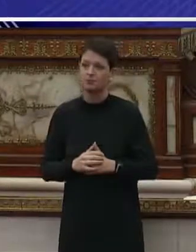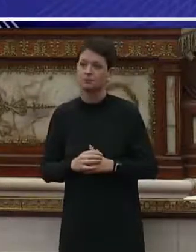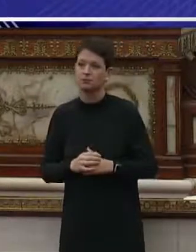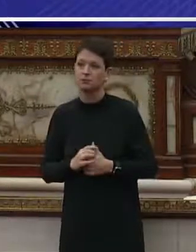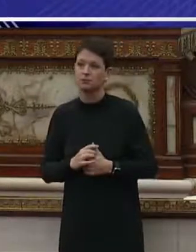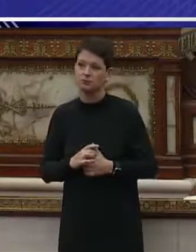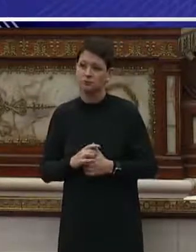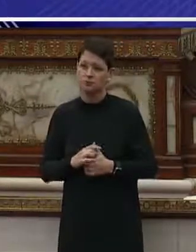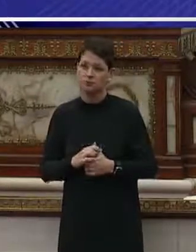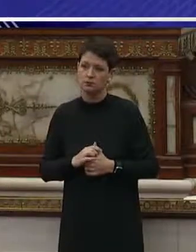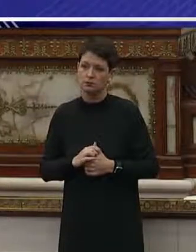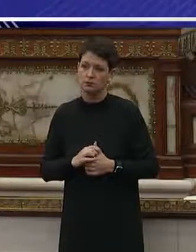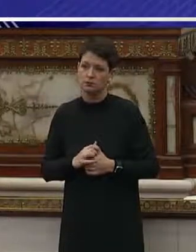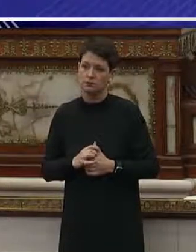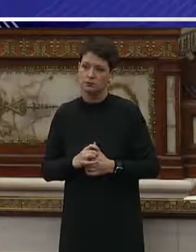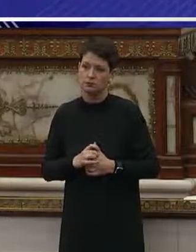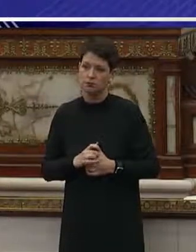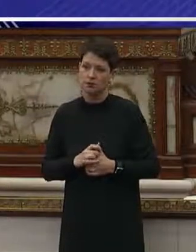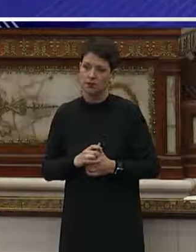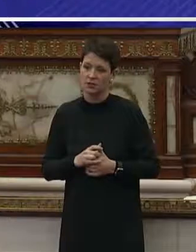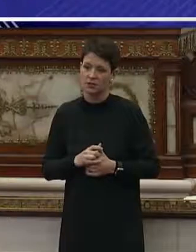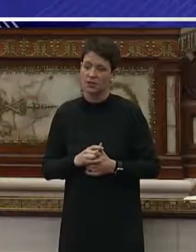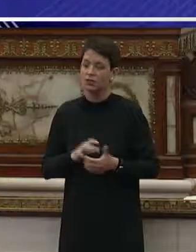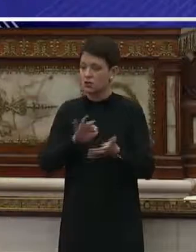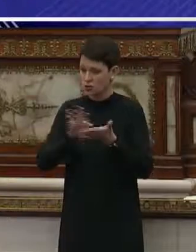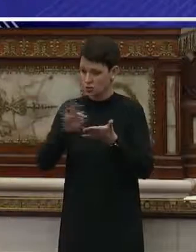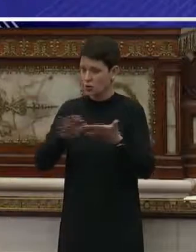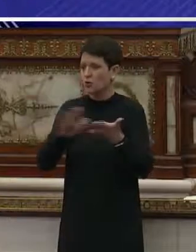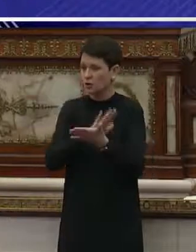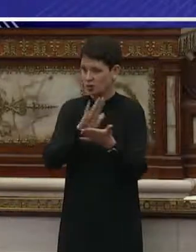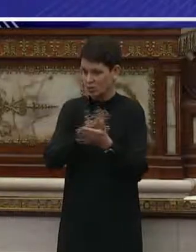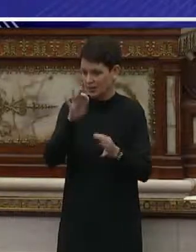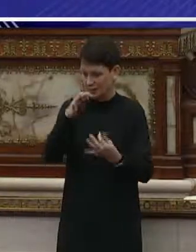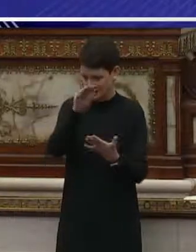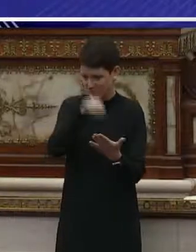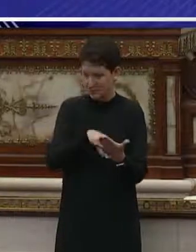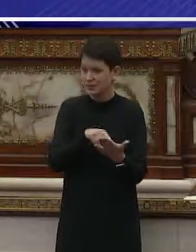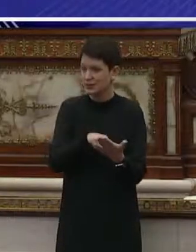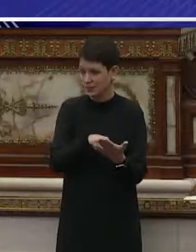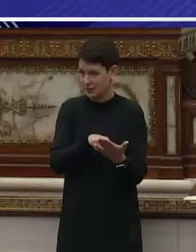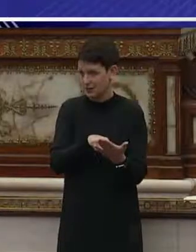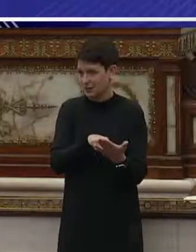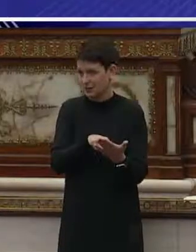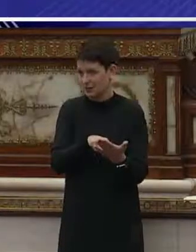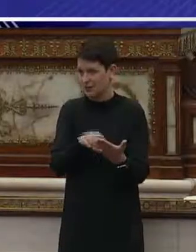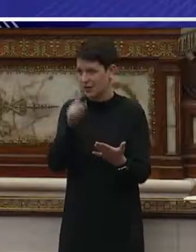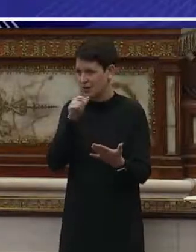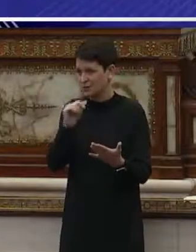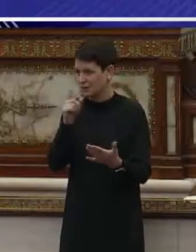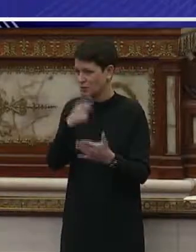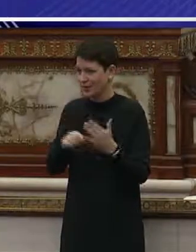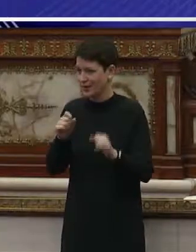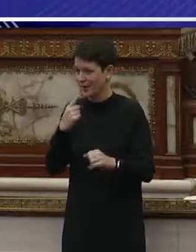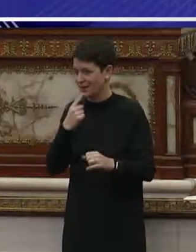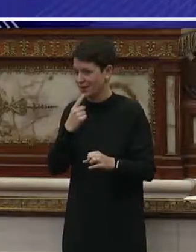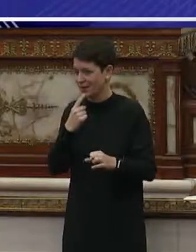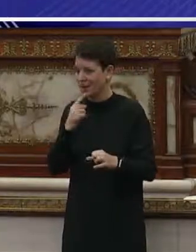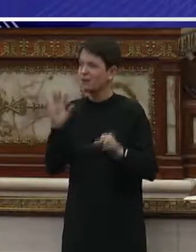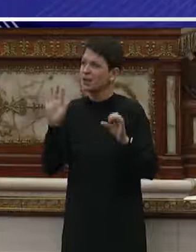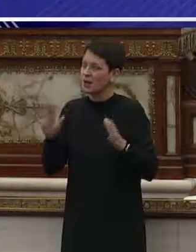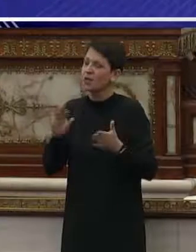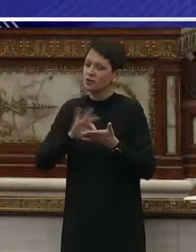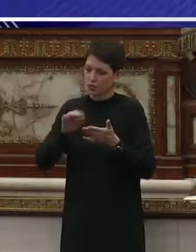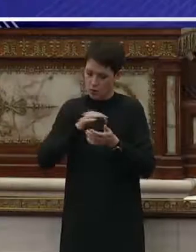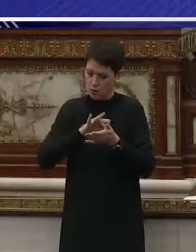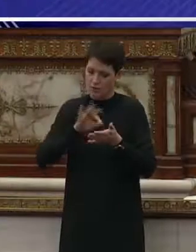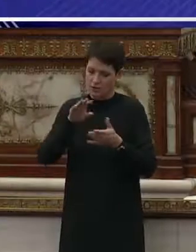So there's a scoring sheet. Actually, I'm not sure what I could say. I'm going to say it anyway. The scoring sheet